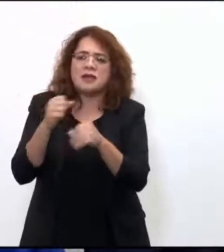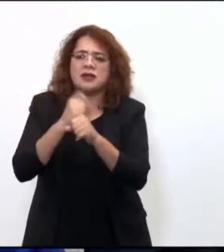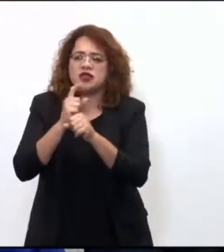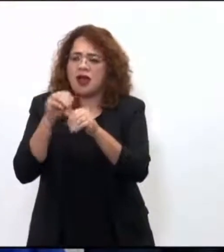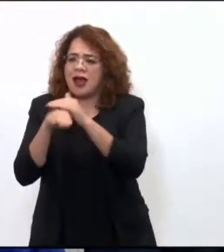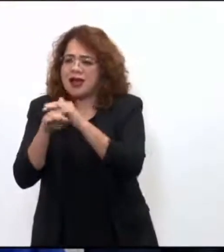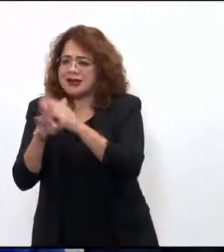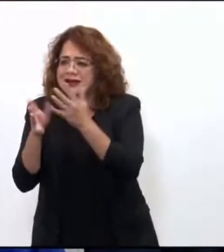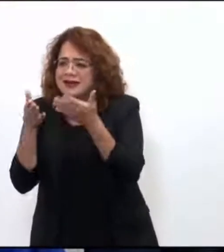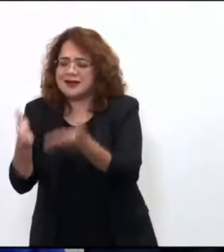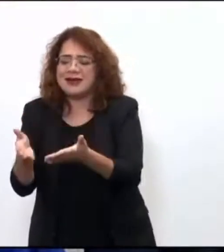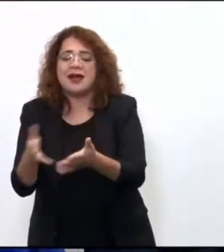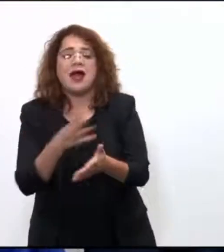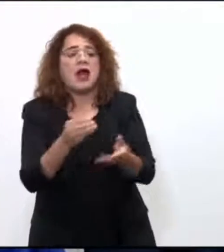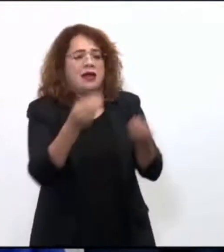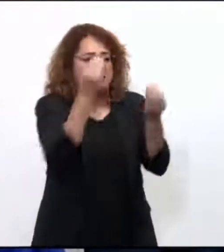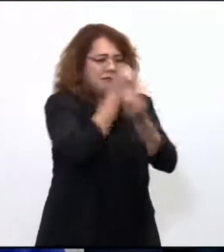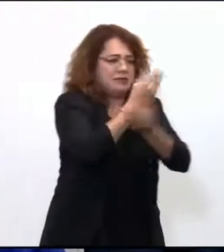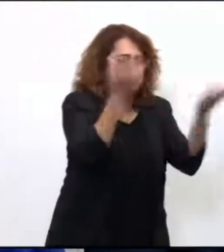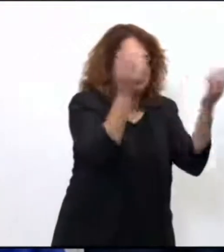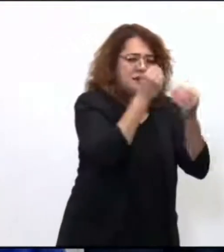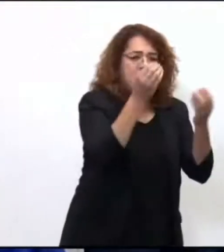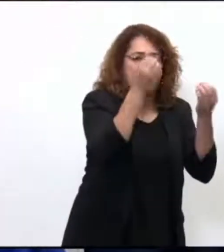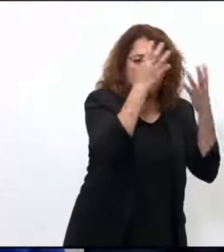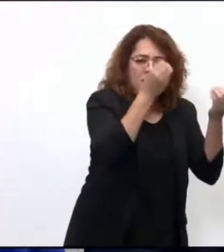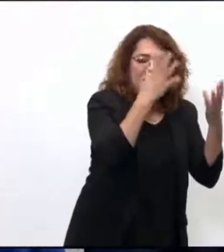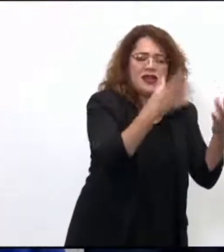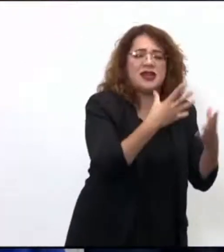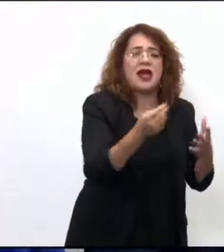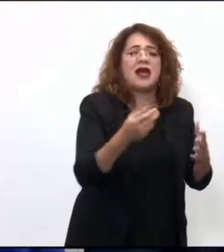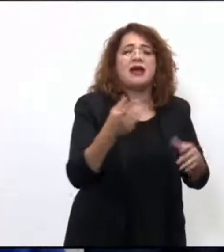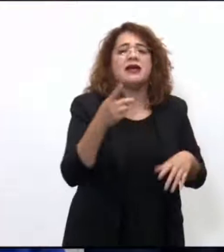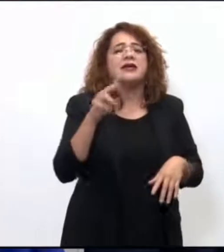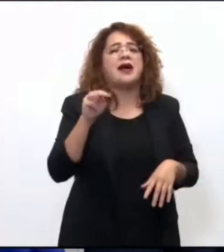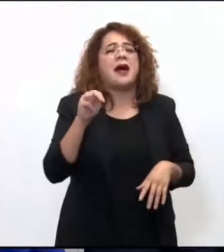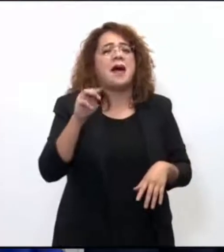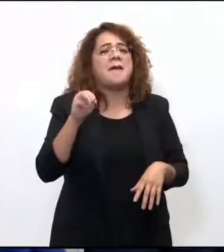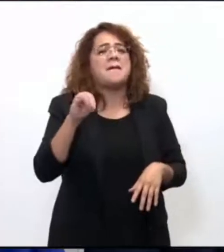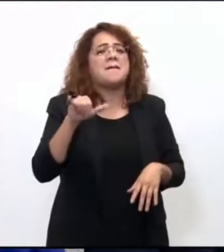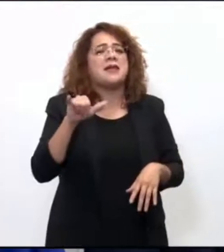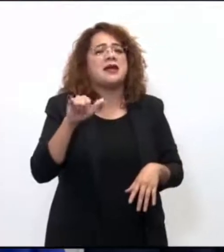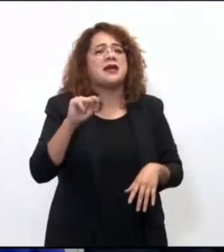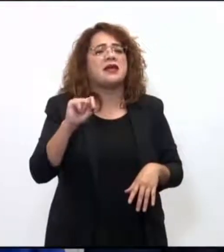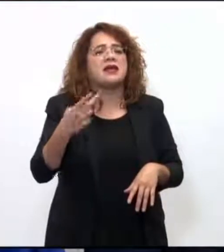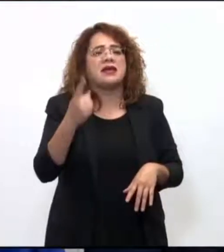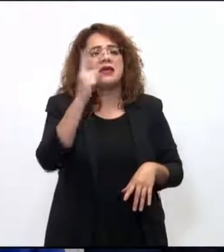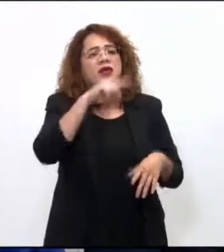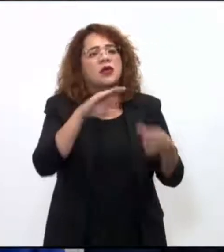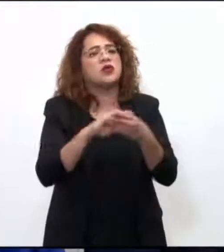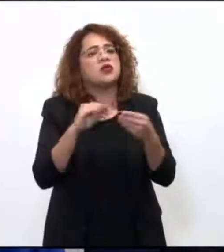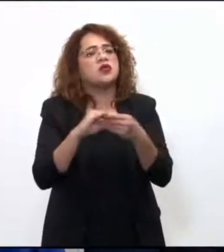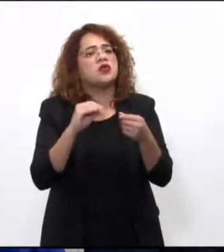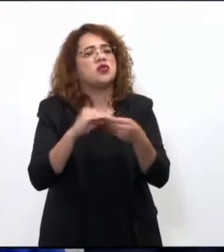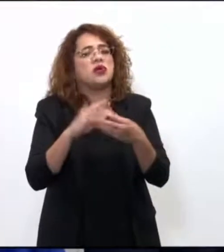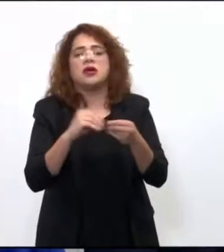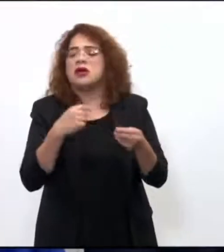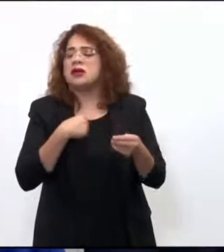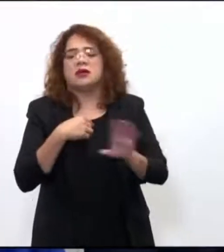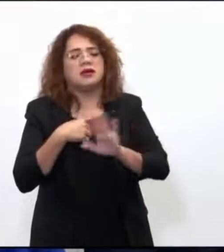really good information and dispelling myths and just making sure we have good, accurate information.